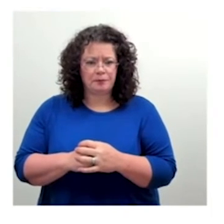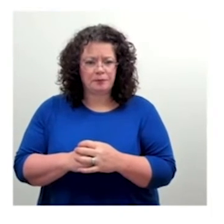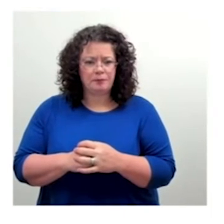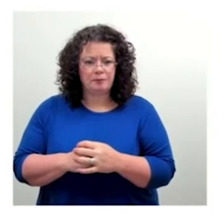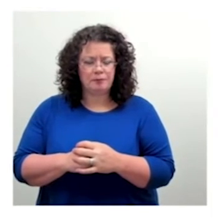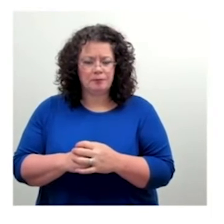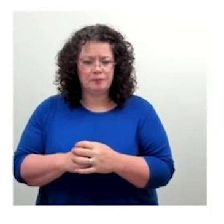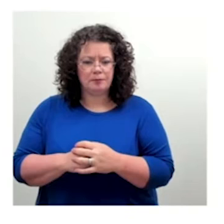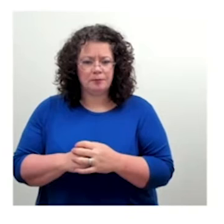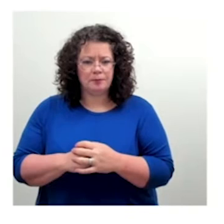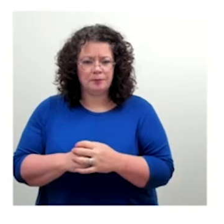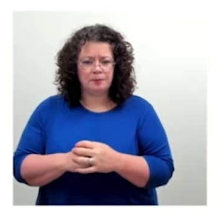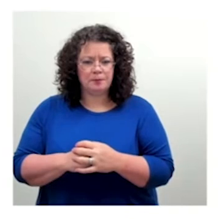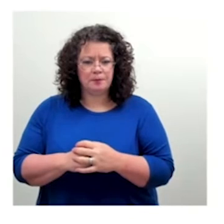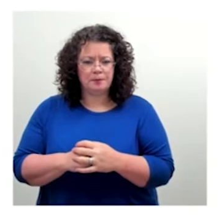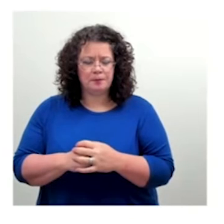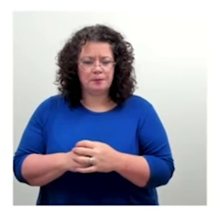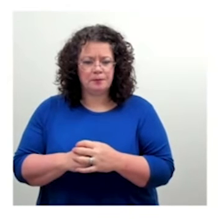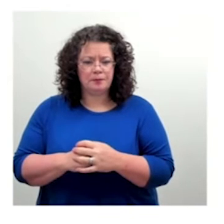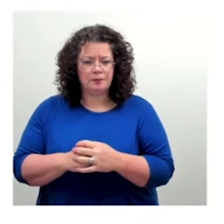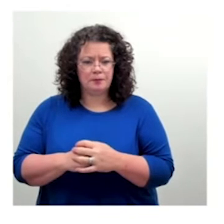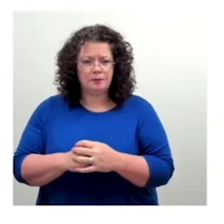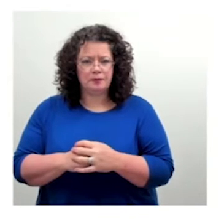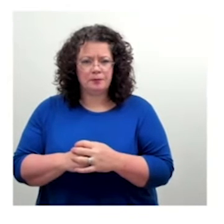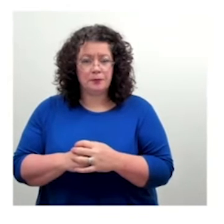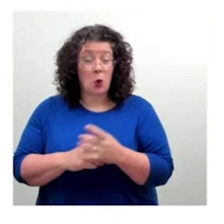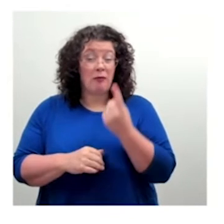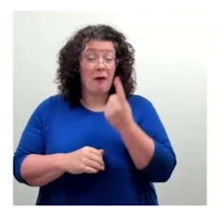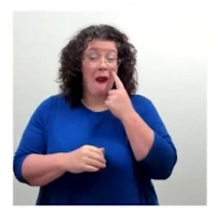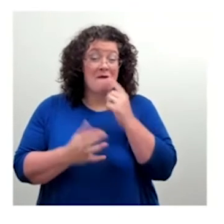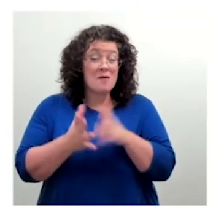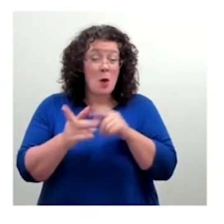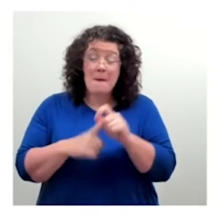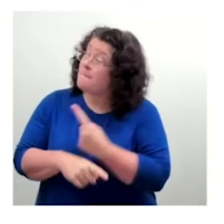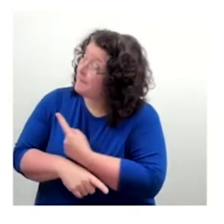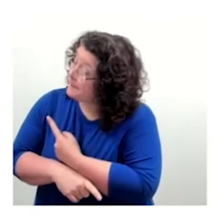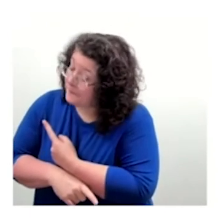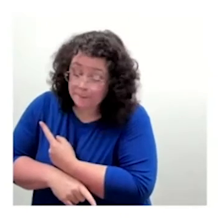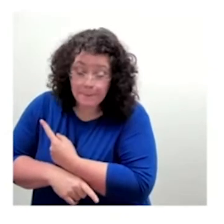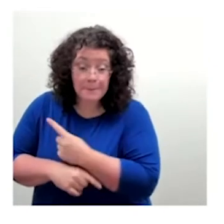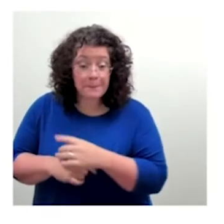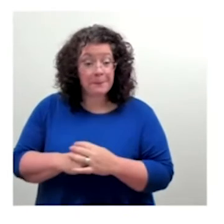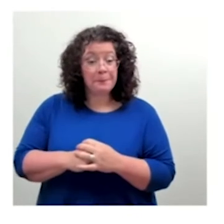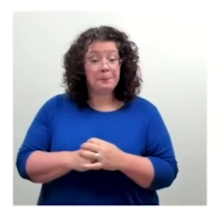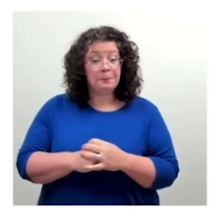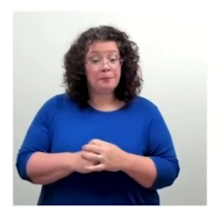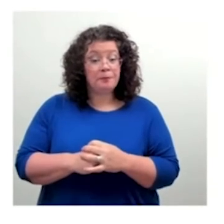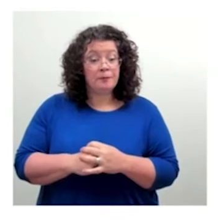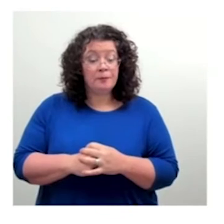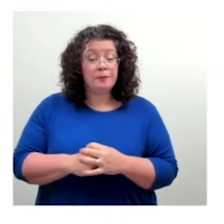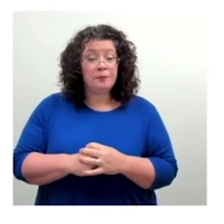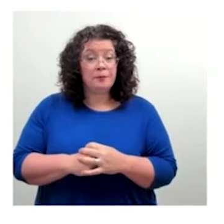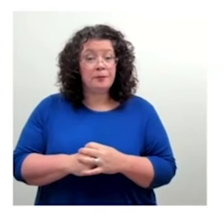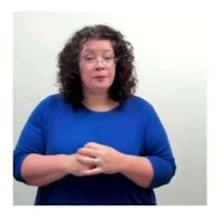challenge earlier on in the exercises, and we look at the label text, does it pass this Gaussian